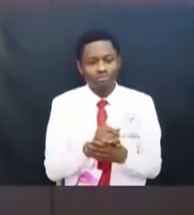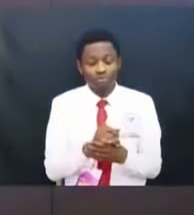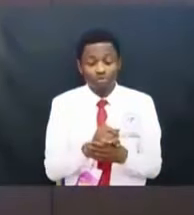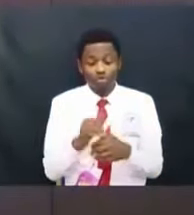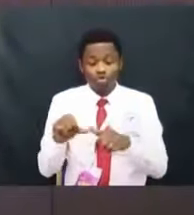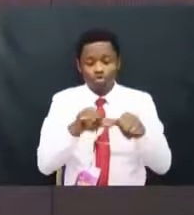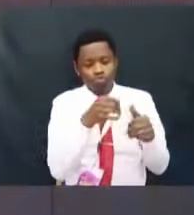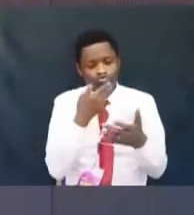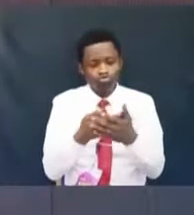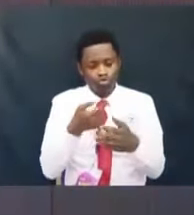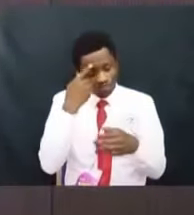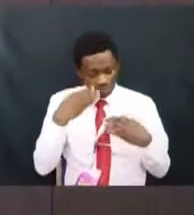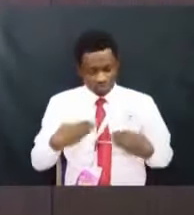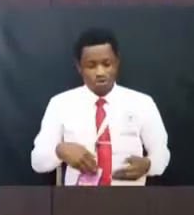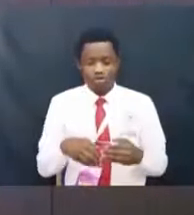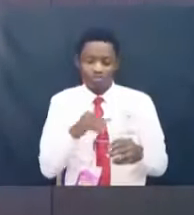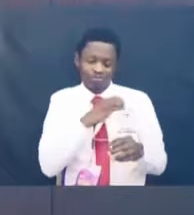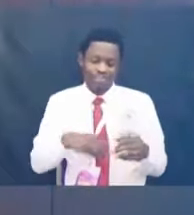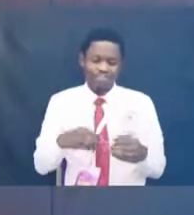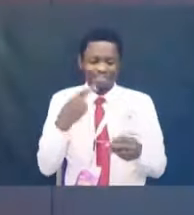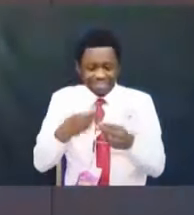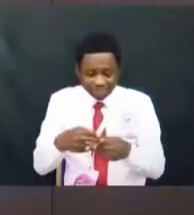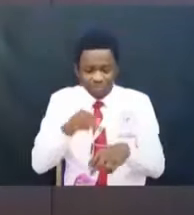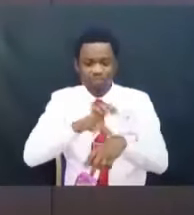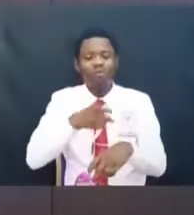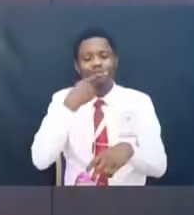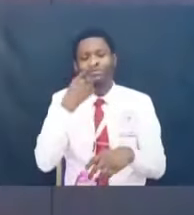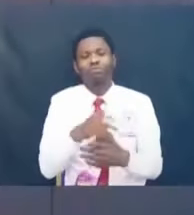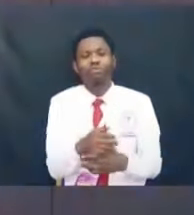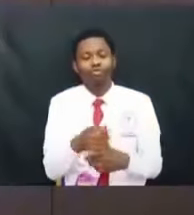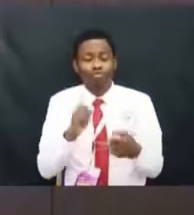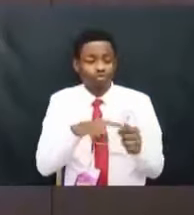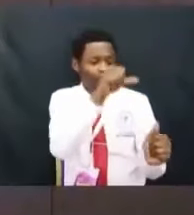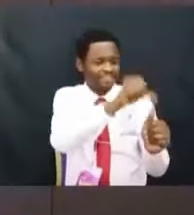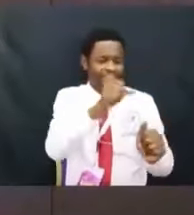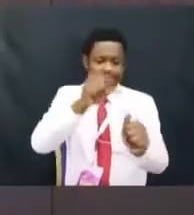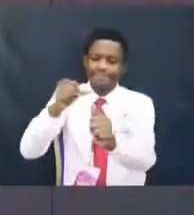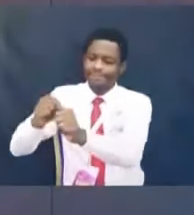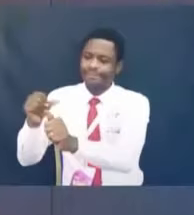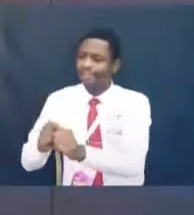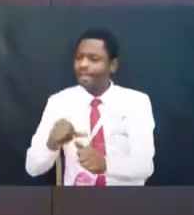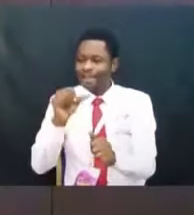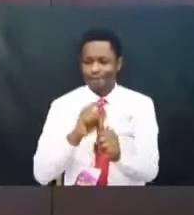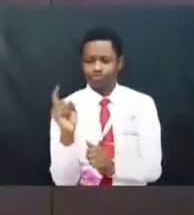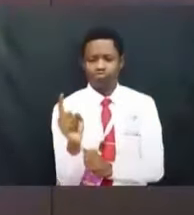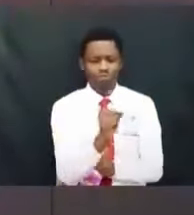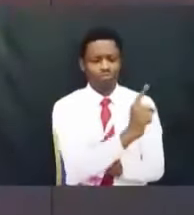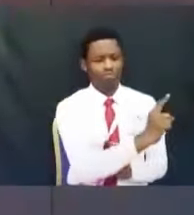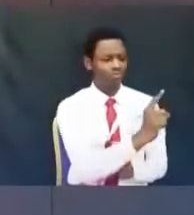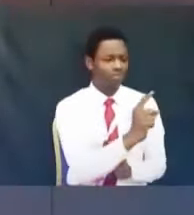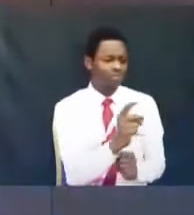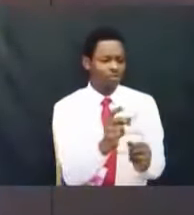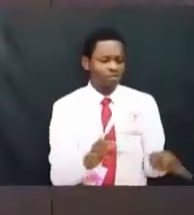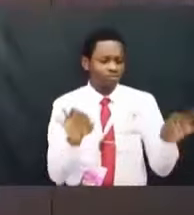call the Church of Pentecost. To each one of us, and it is each, every one of us is useful in the